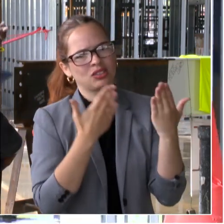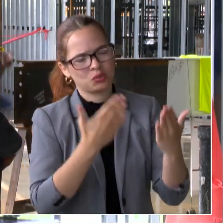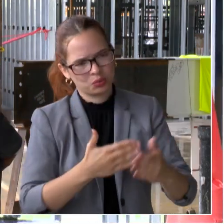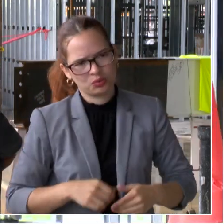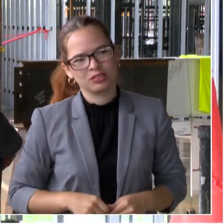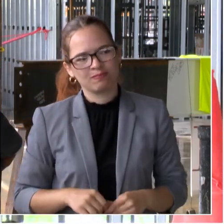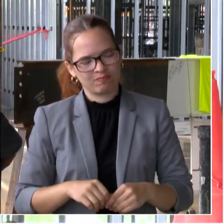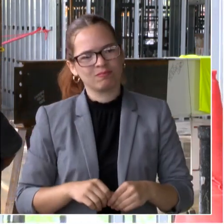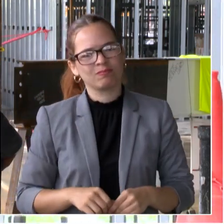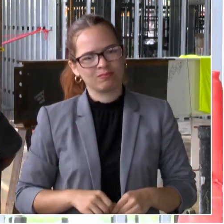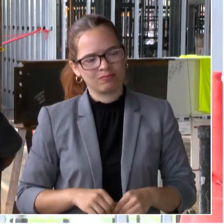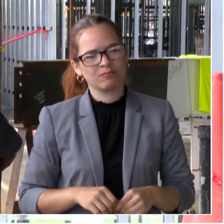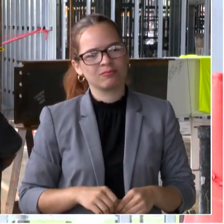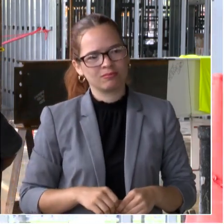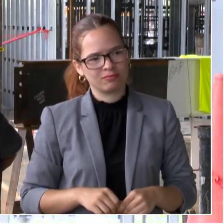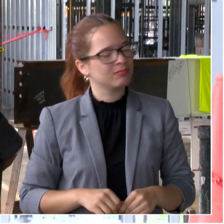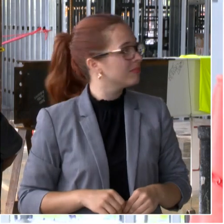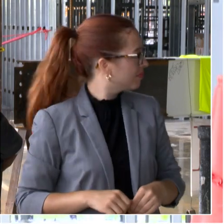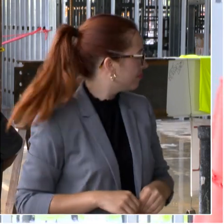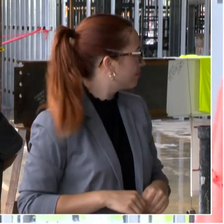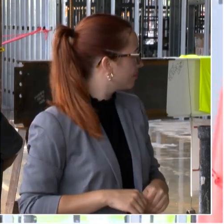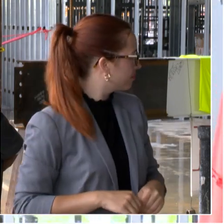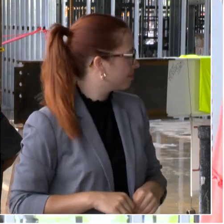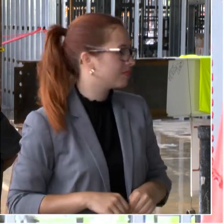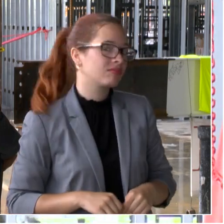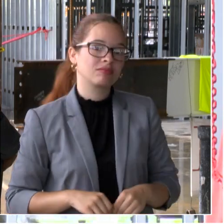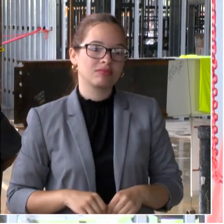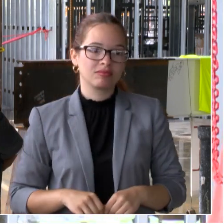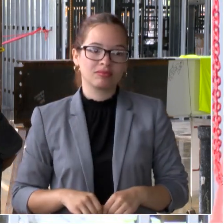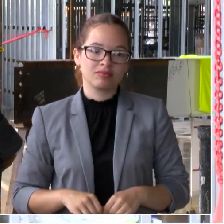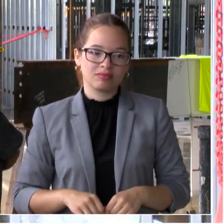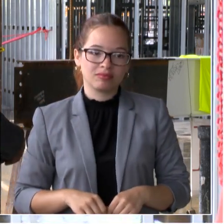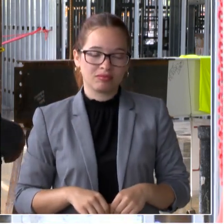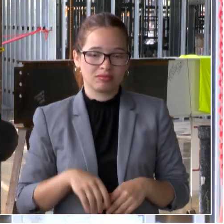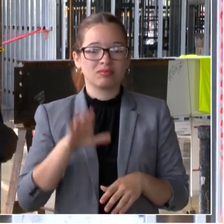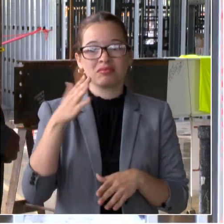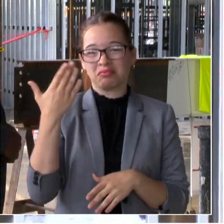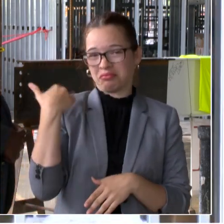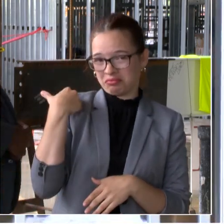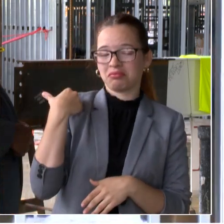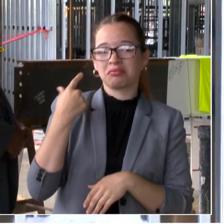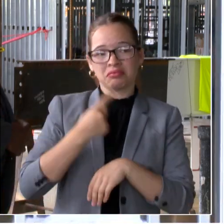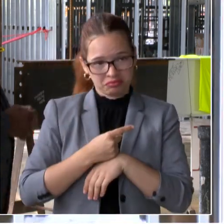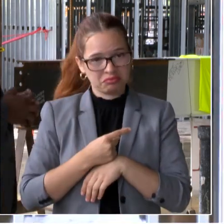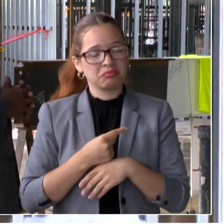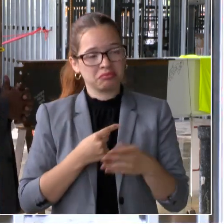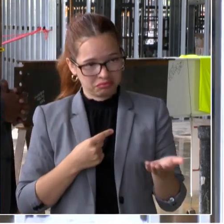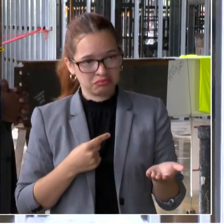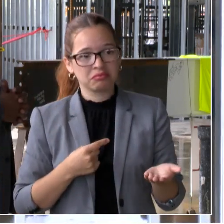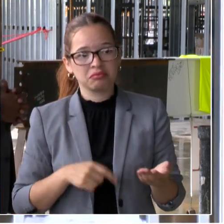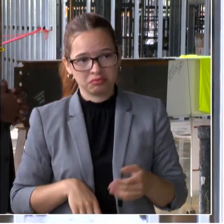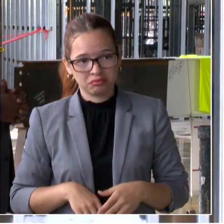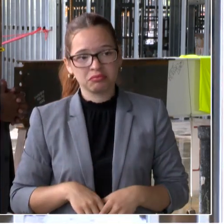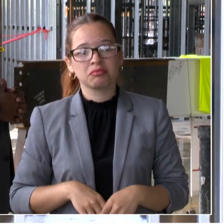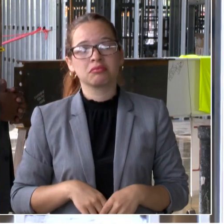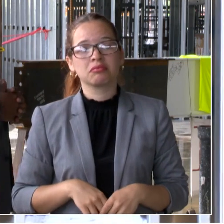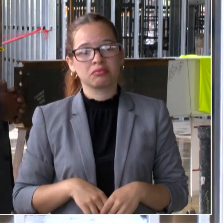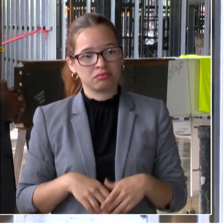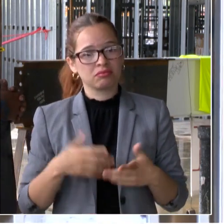again, if that's okay. I did want to acknowledge Latrina Owens for her leadership here on the St. Elizabeth East Campus. Give her a round of applause.